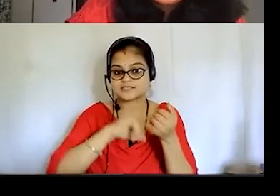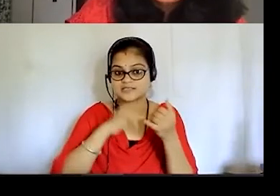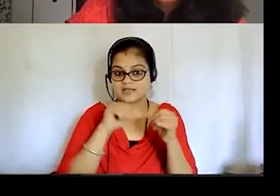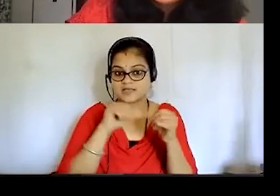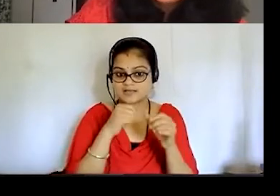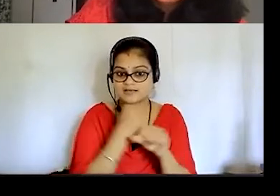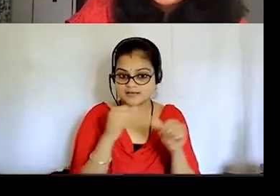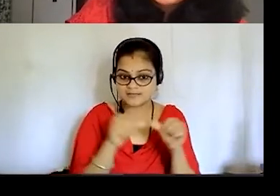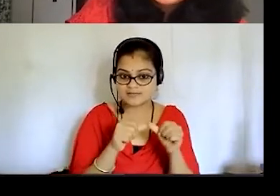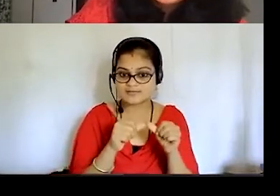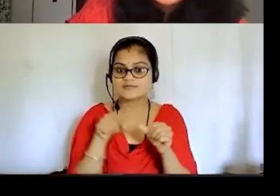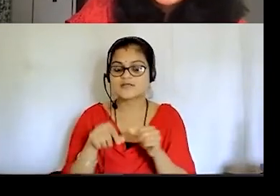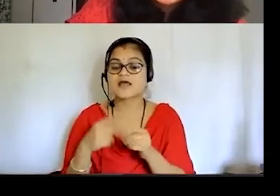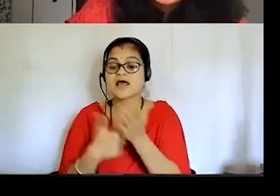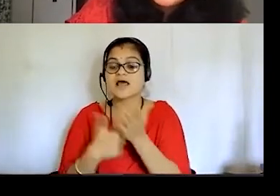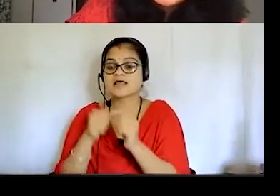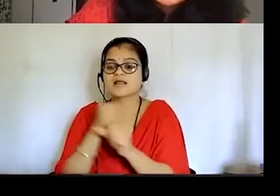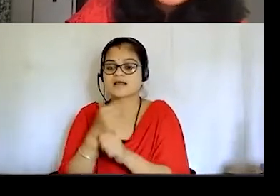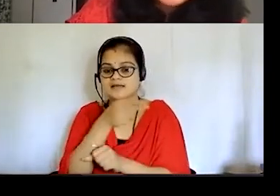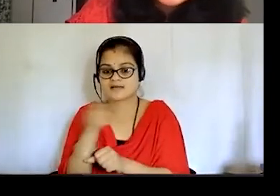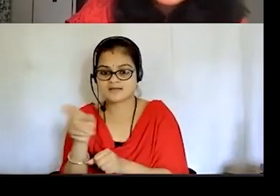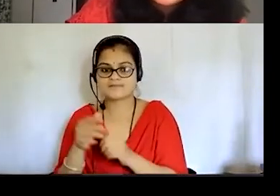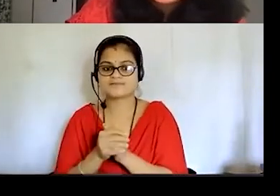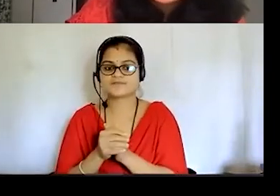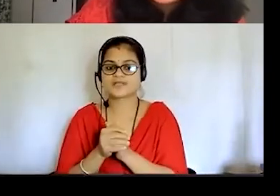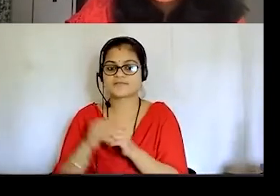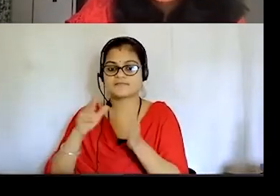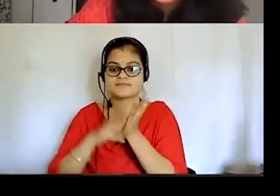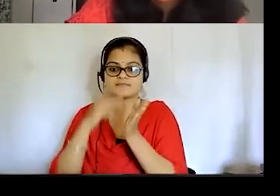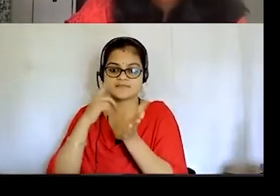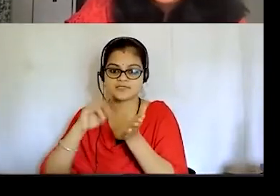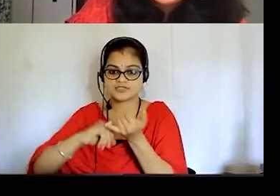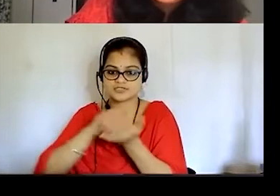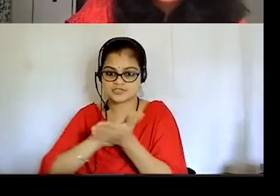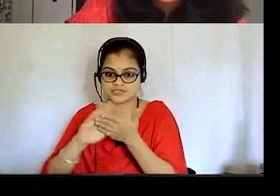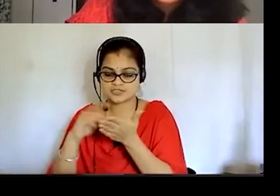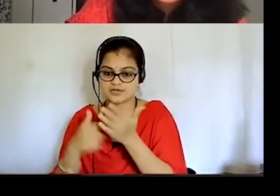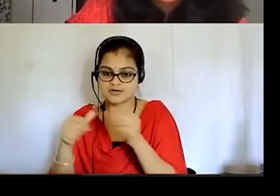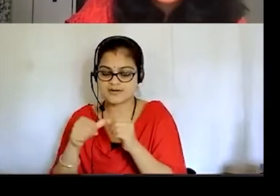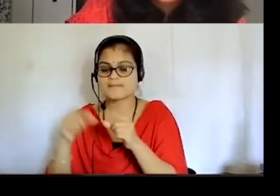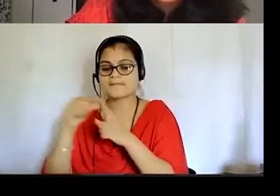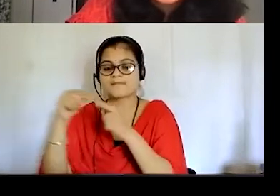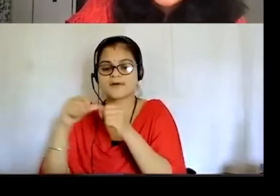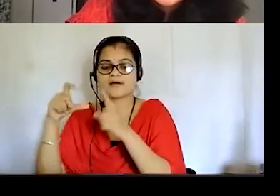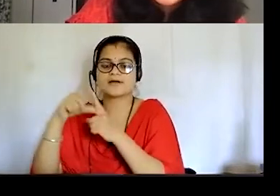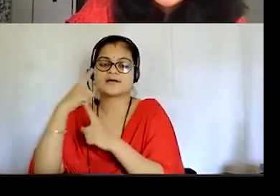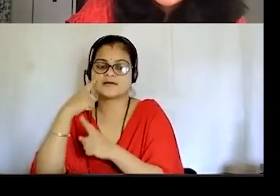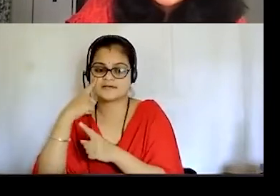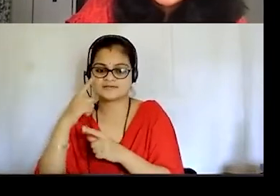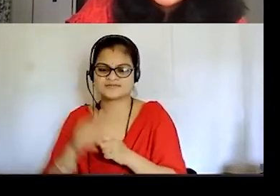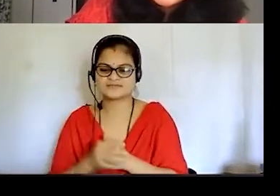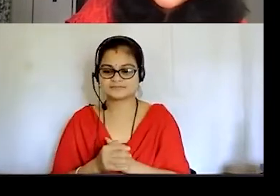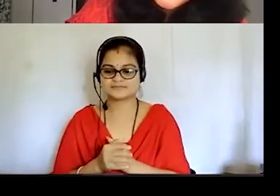in Rag Mishra Pahadi. Her voice moves with the flow of the rag, combined with her Sufiana style of